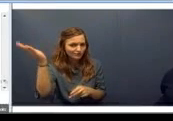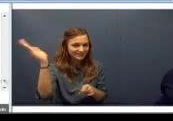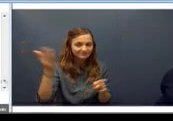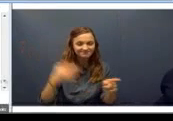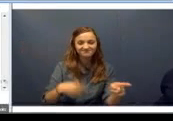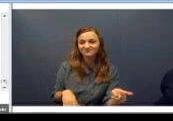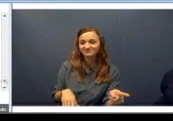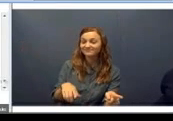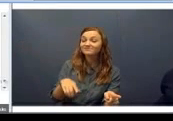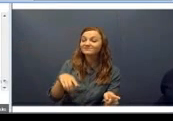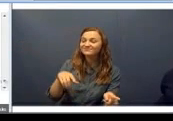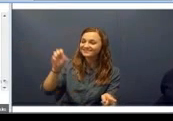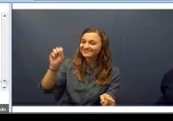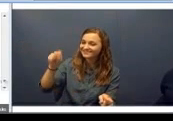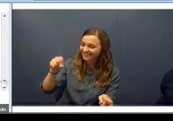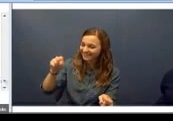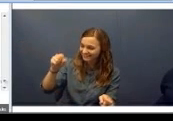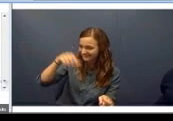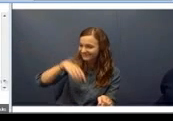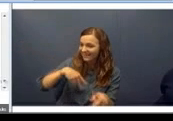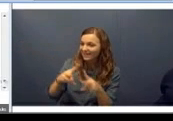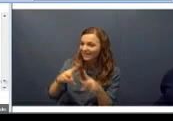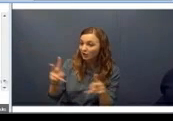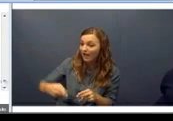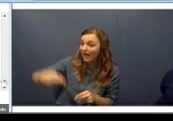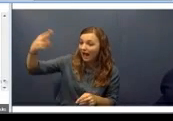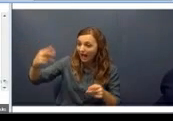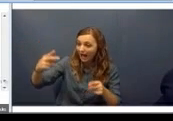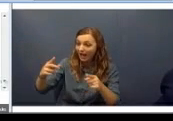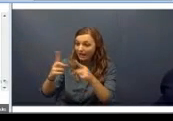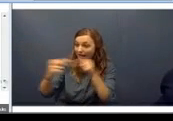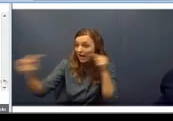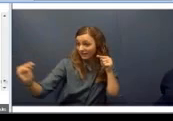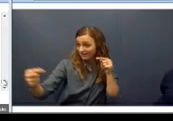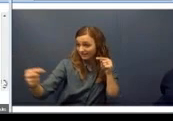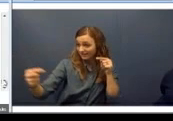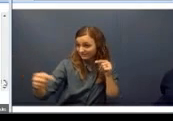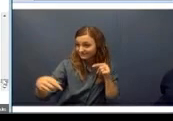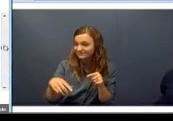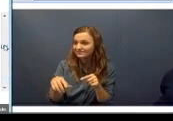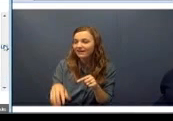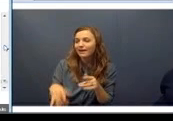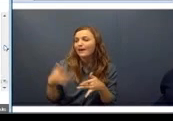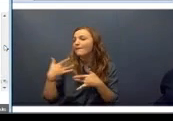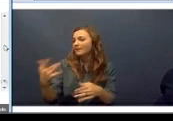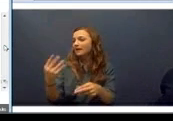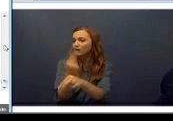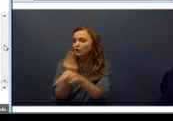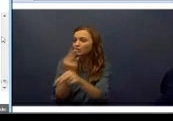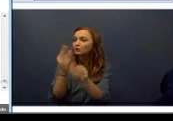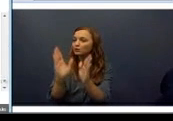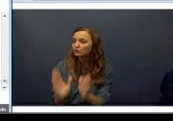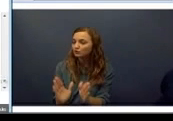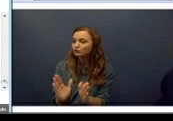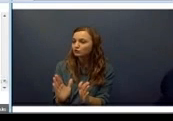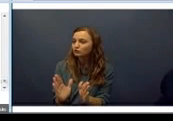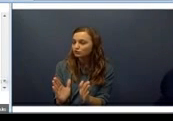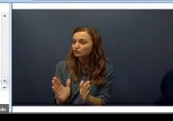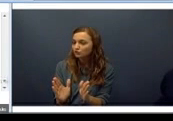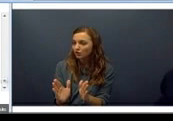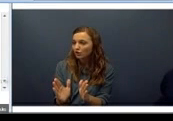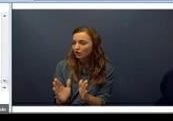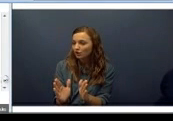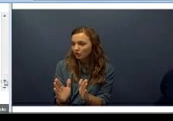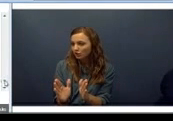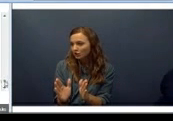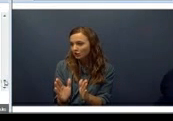presentation? Well, it's extremely high contrast, as you might guess. And also we find just for all users, we